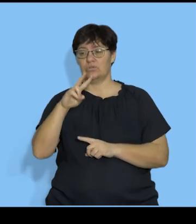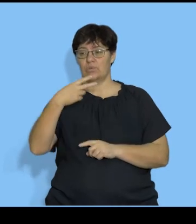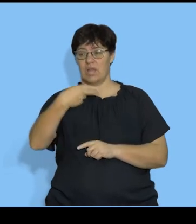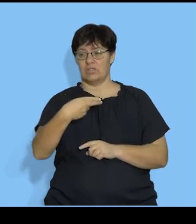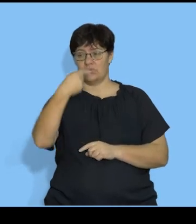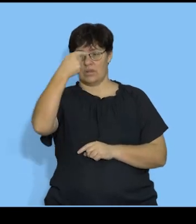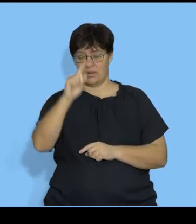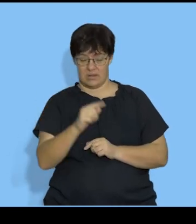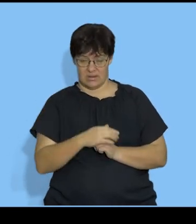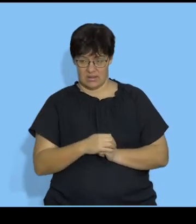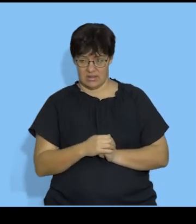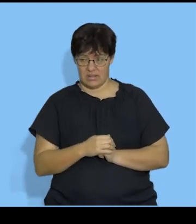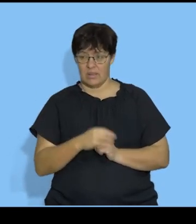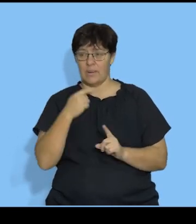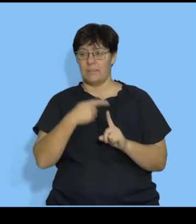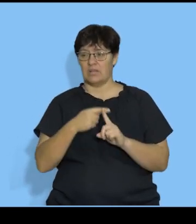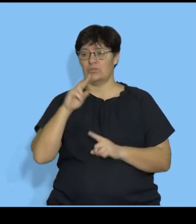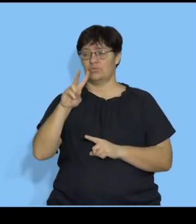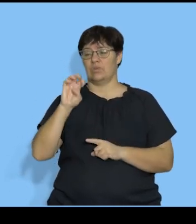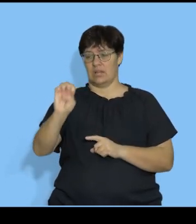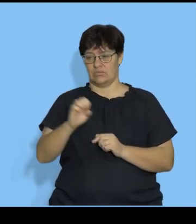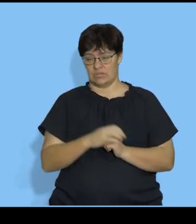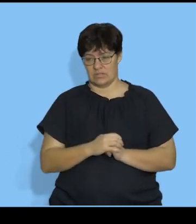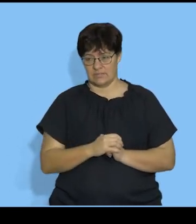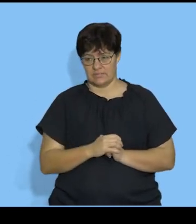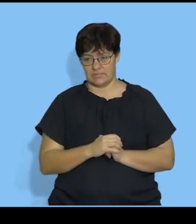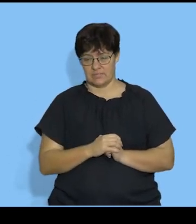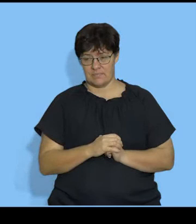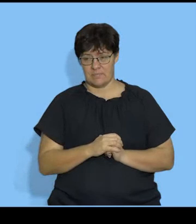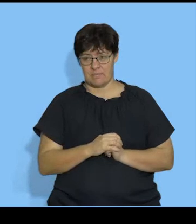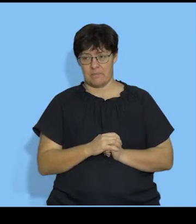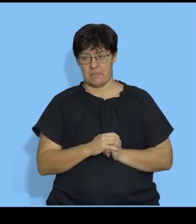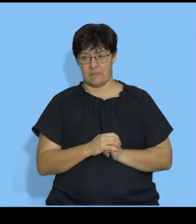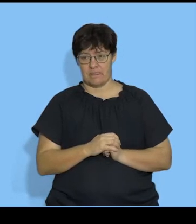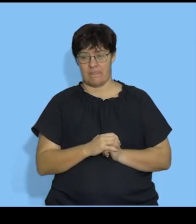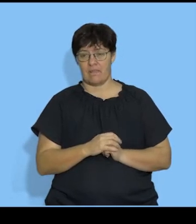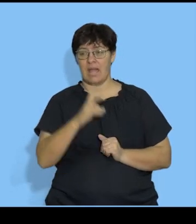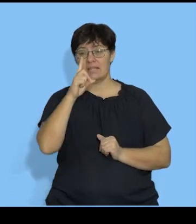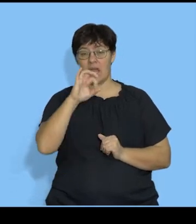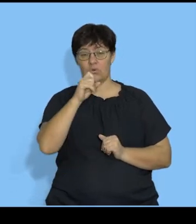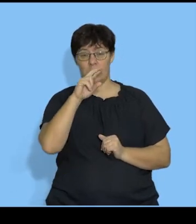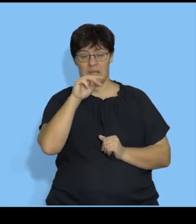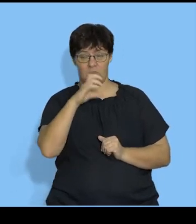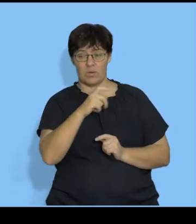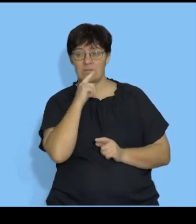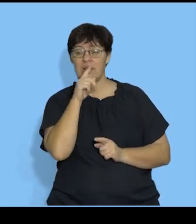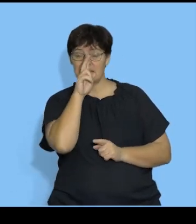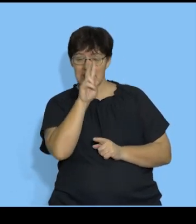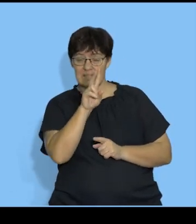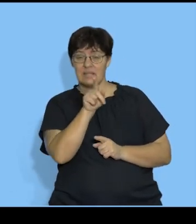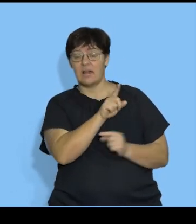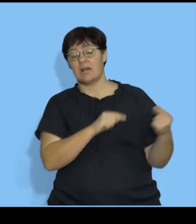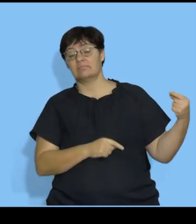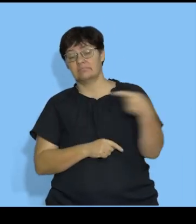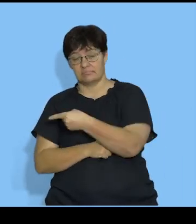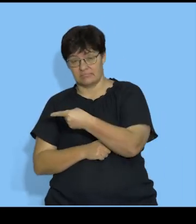okay, plus 2 electrons, right? And then the dichromate one, but take note again, the symbol now is left to